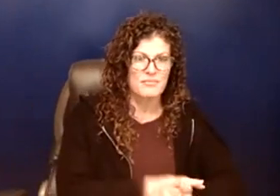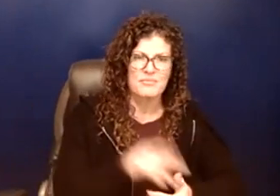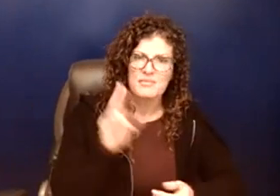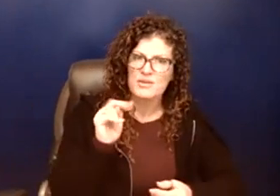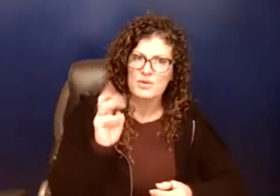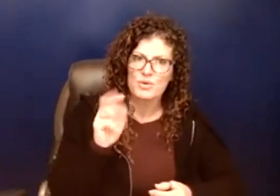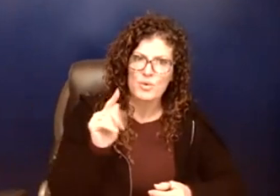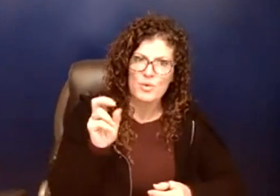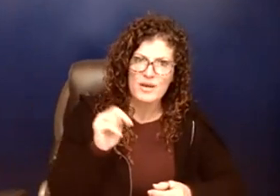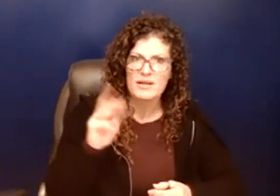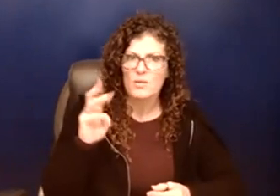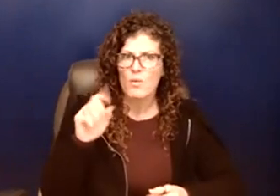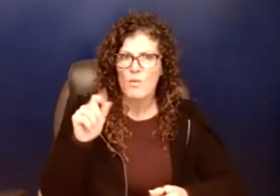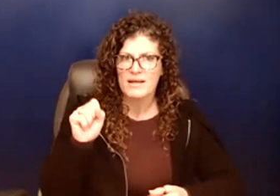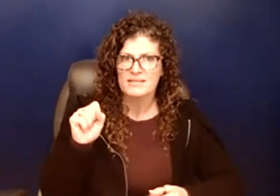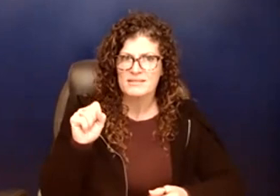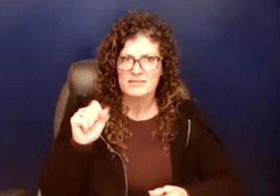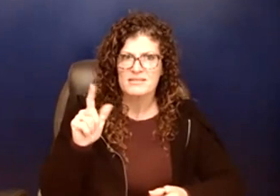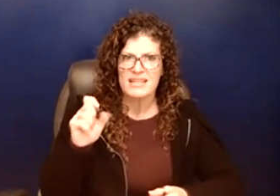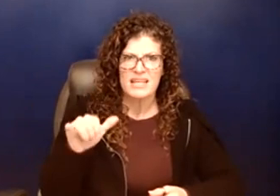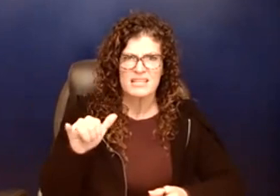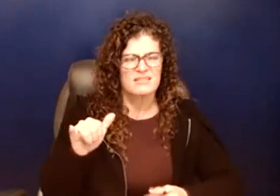cetera. It's a very, very unequal system.